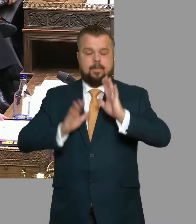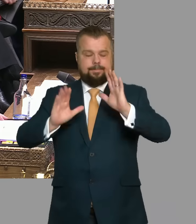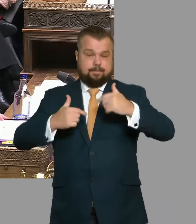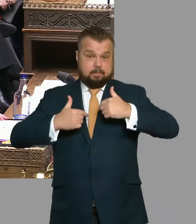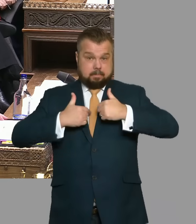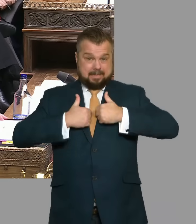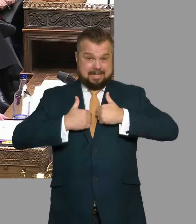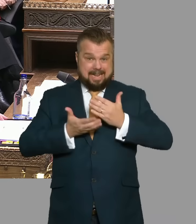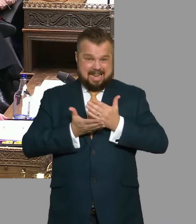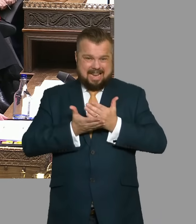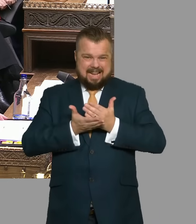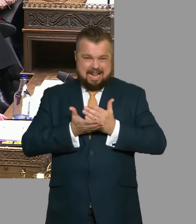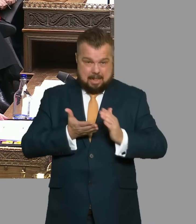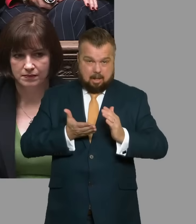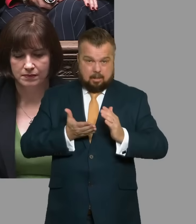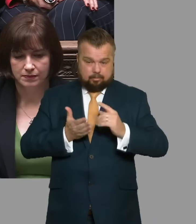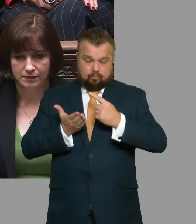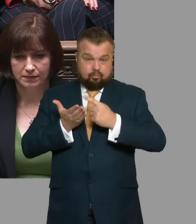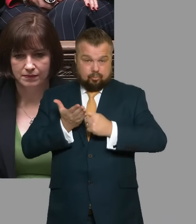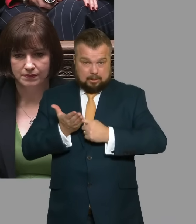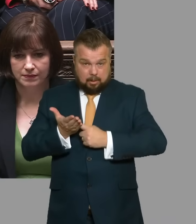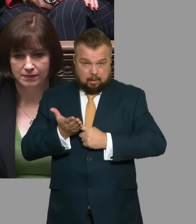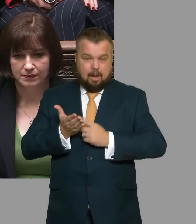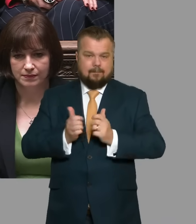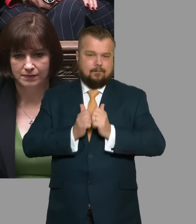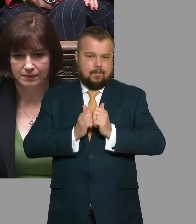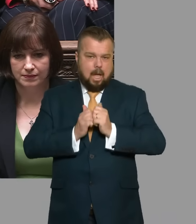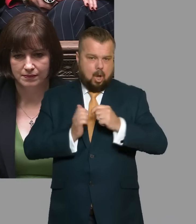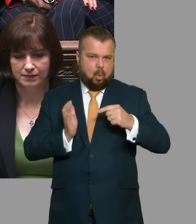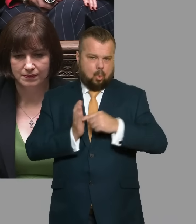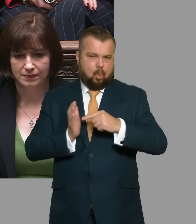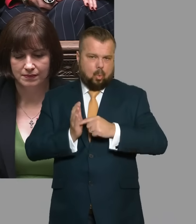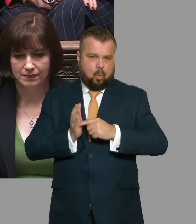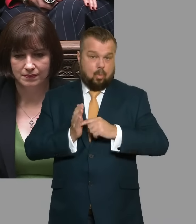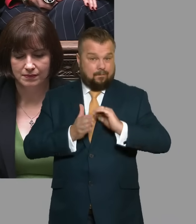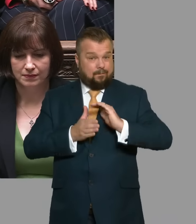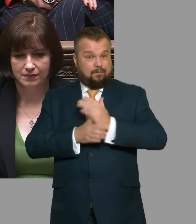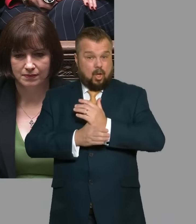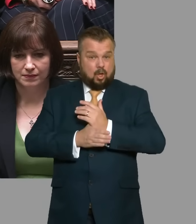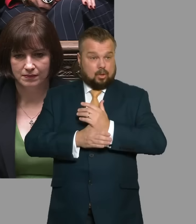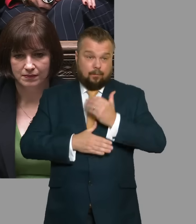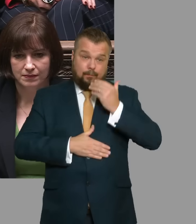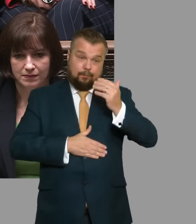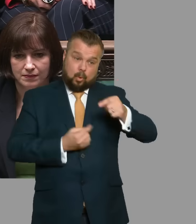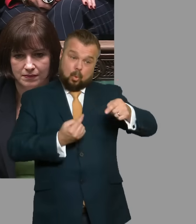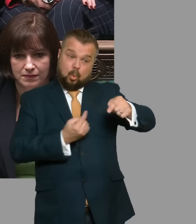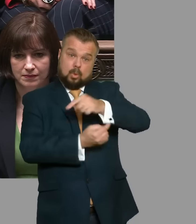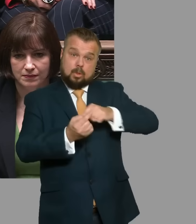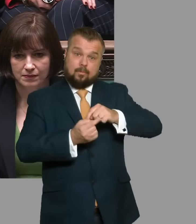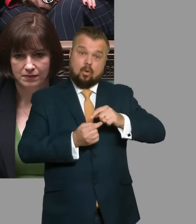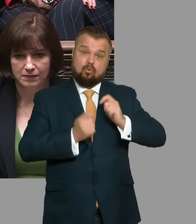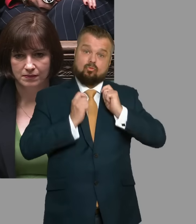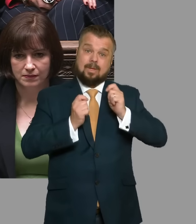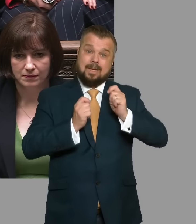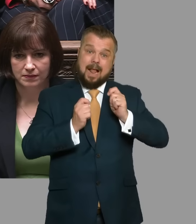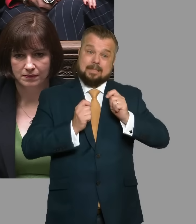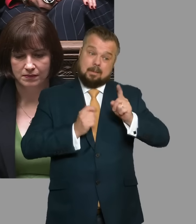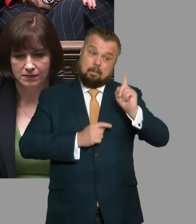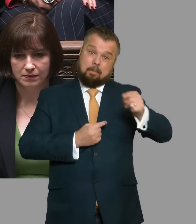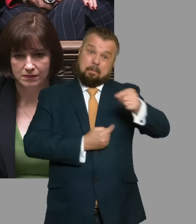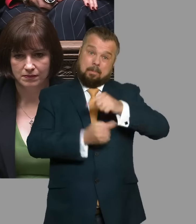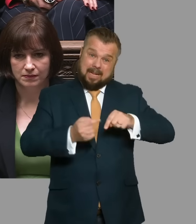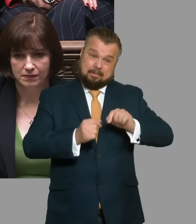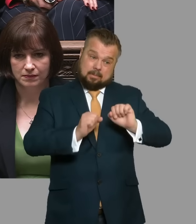and the Kingdom of Denmark alone. The second is that threats of tariffs to pressurise allies